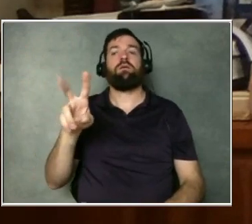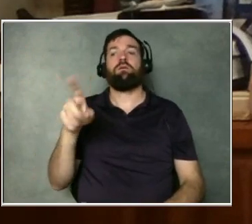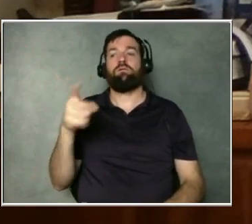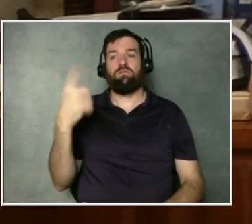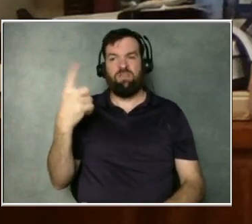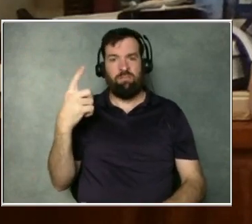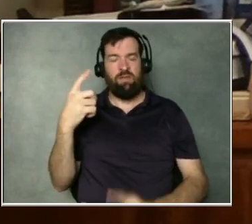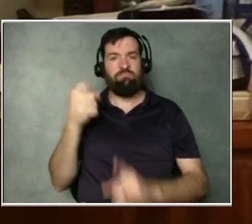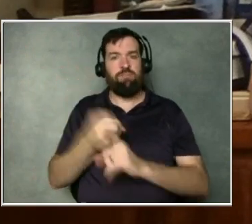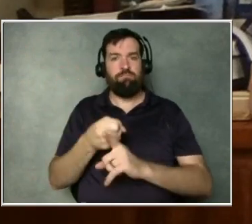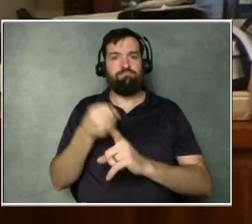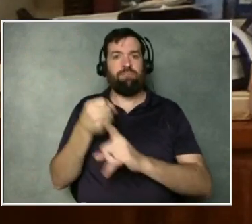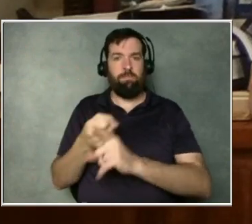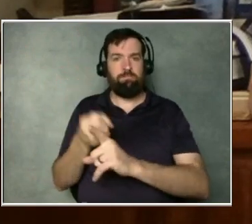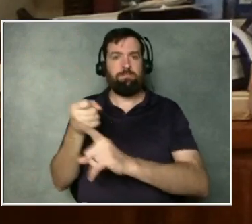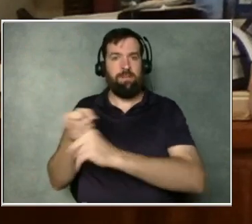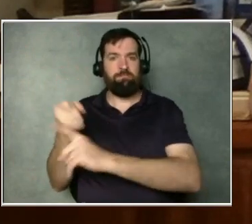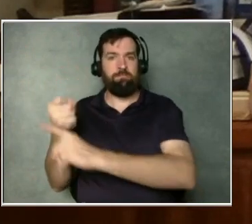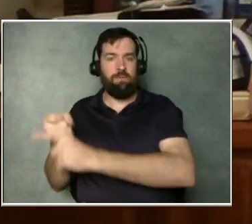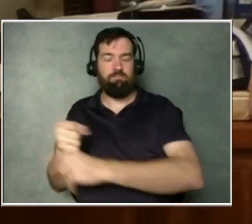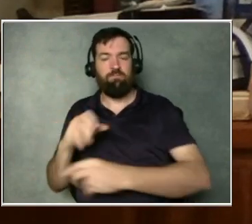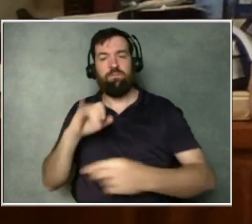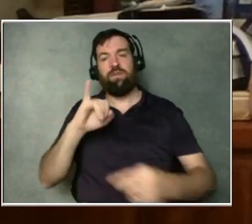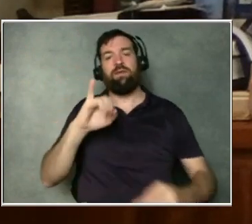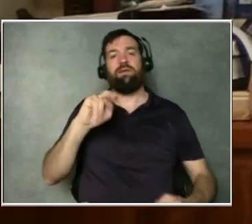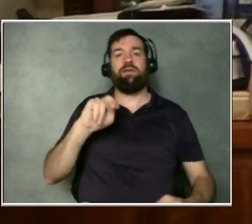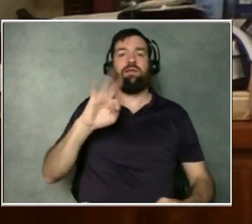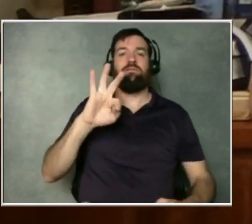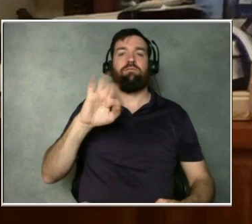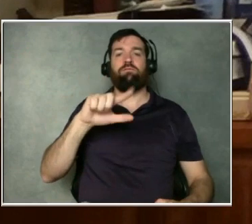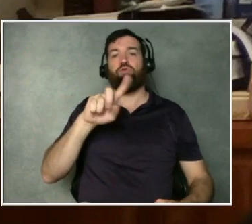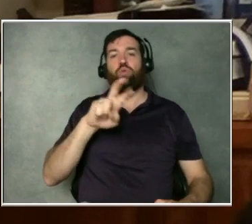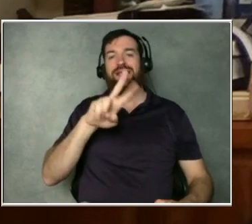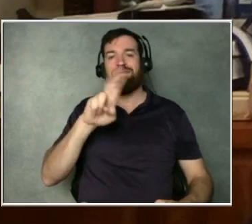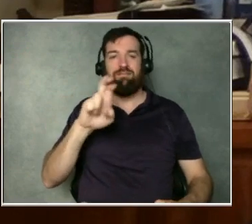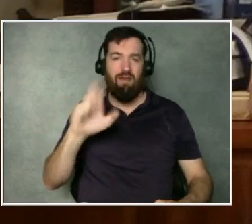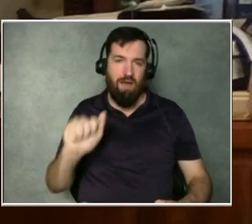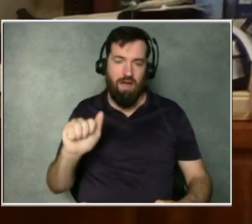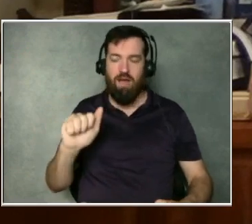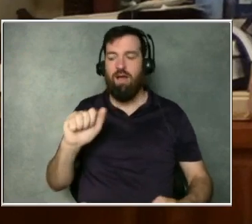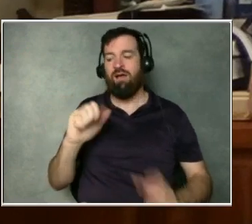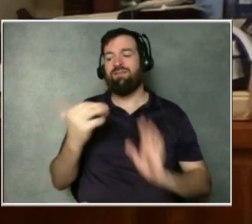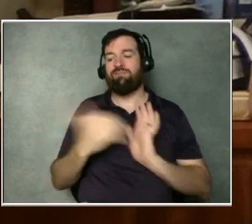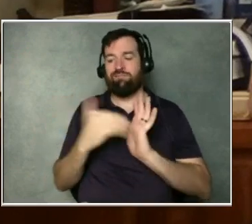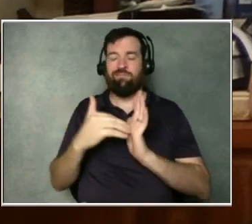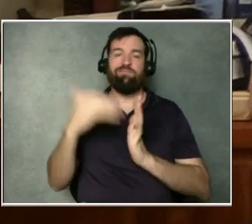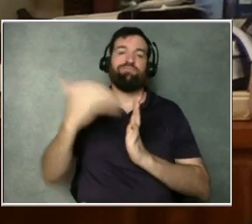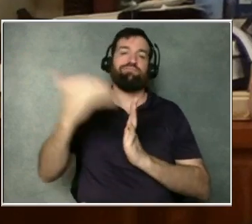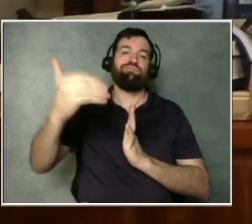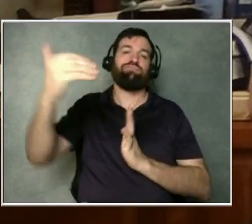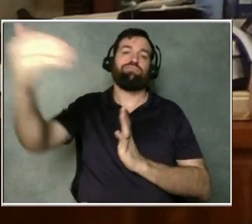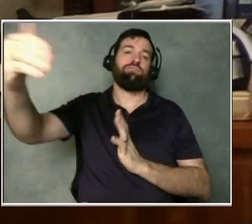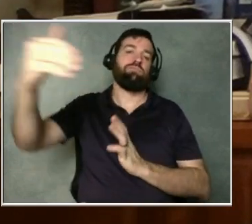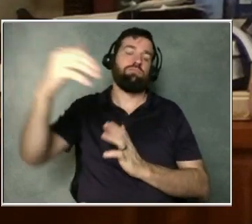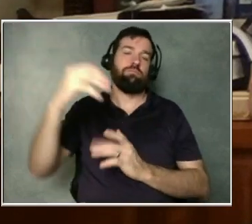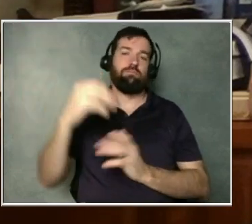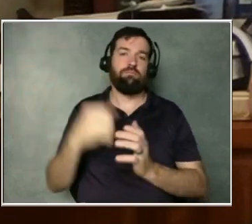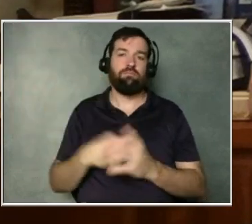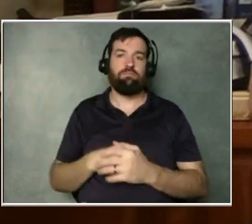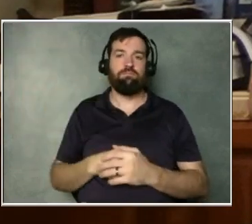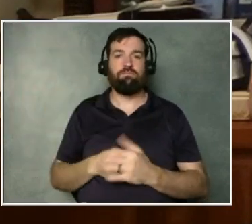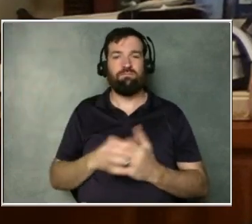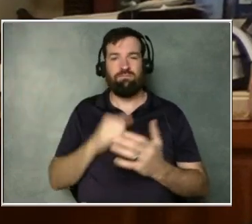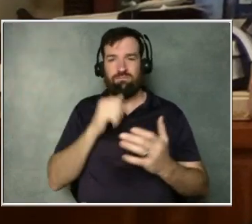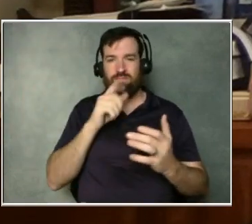repeatedly infected with. Influenza is something you repeatedly get infected with. So, you haven't really